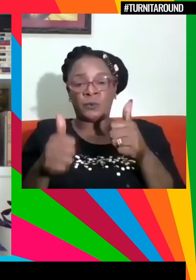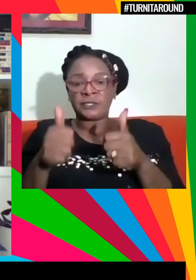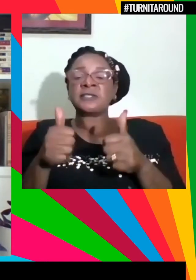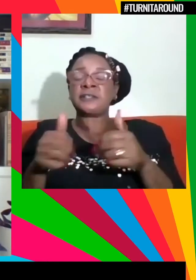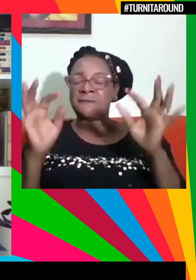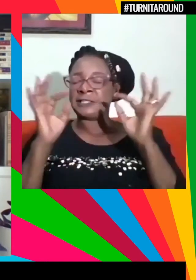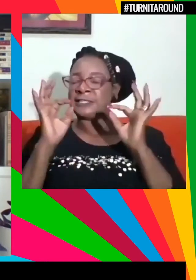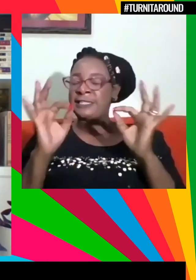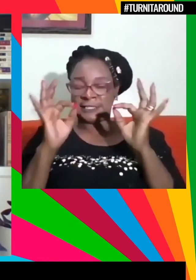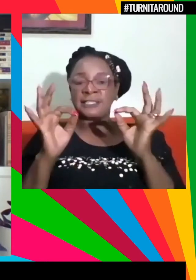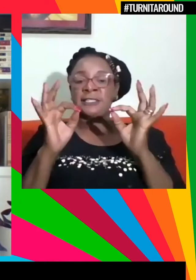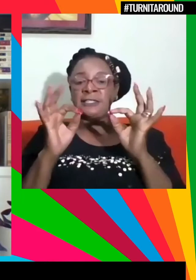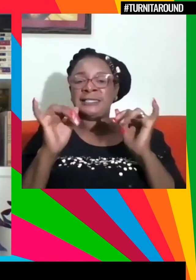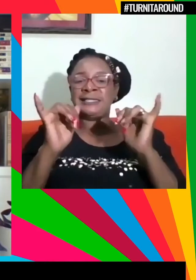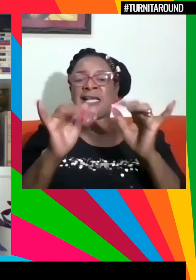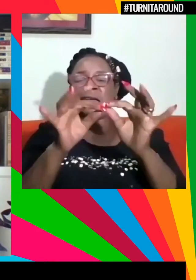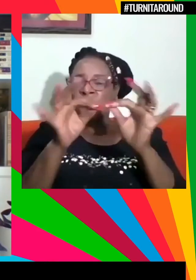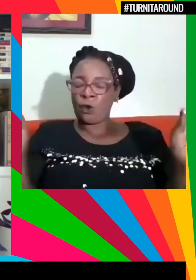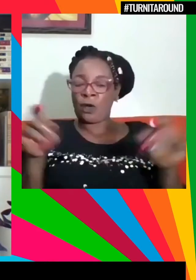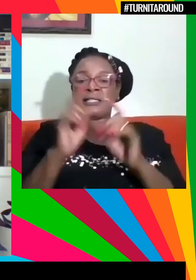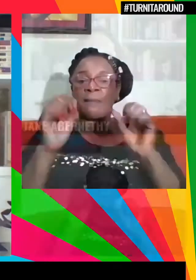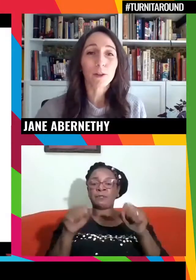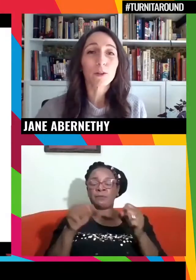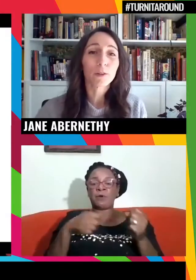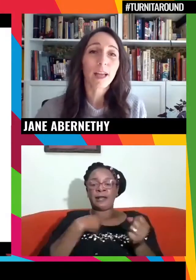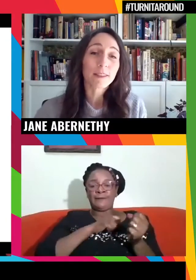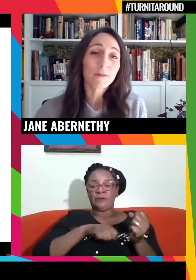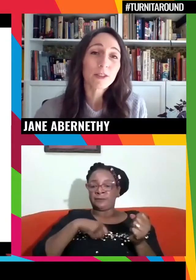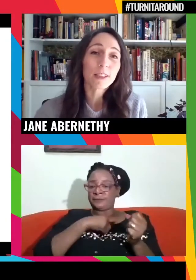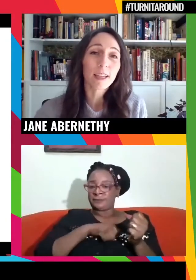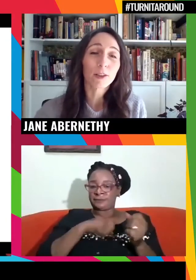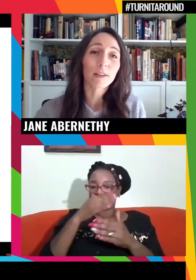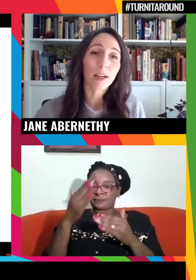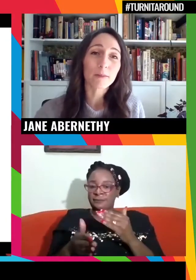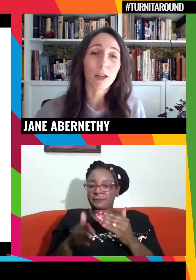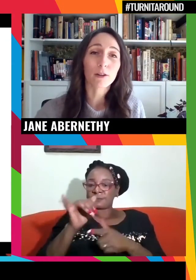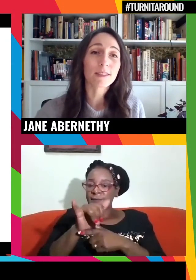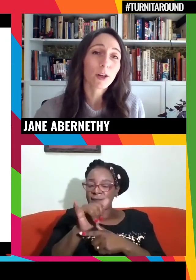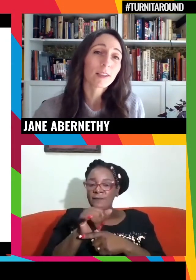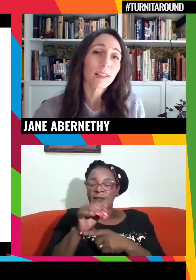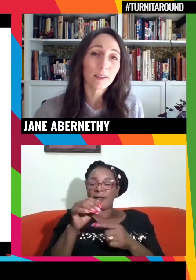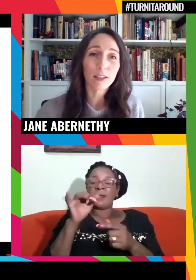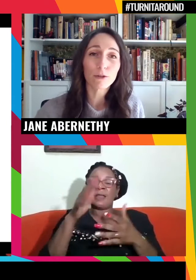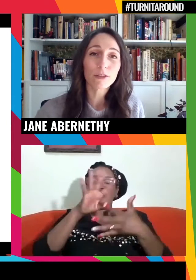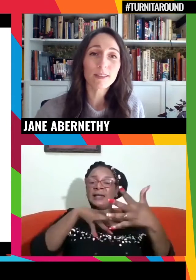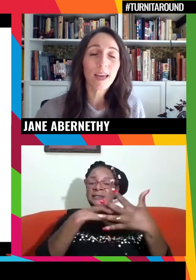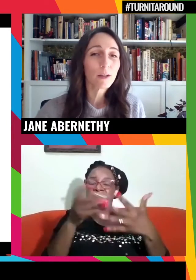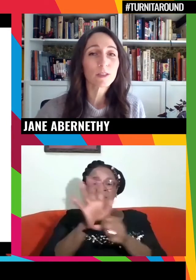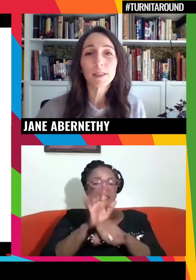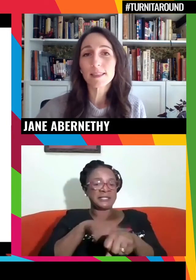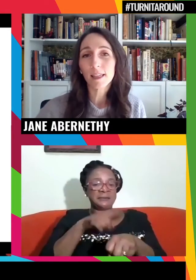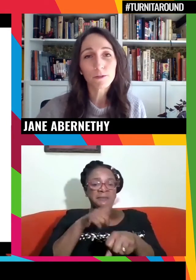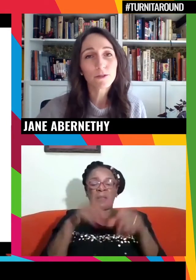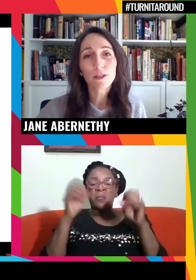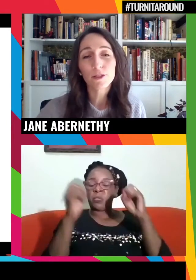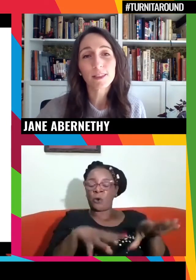to last as long as possible. Unfortunately, at the end of their useful life as a fishing net, a lot of times they are discarded into the oceans